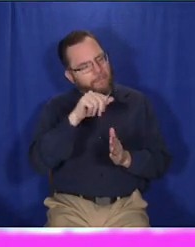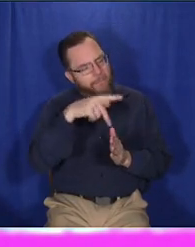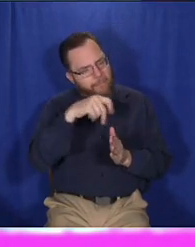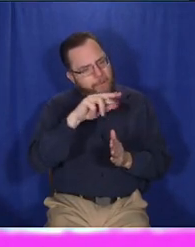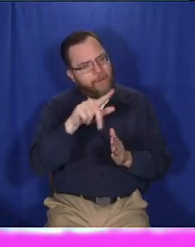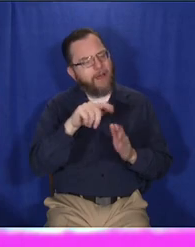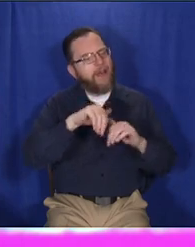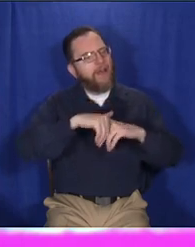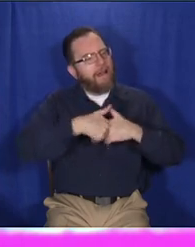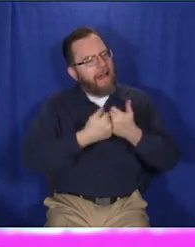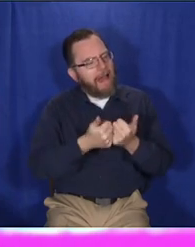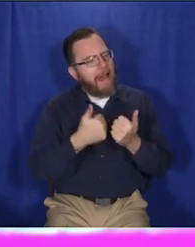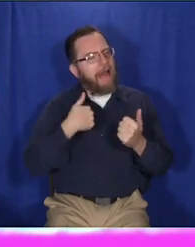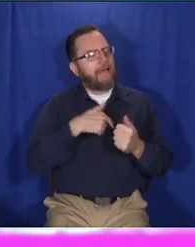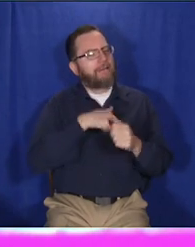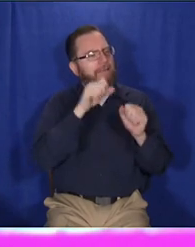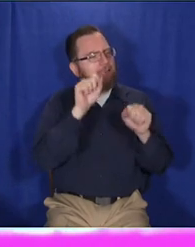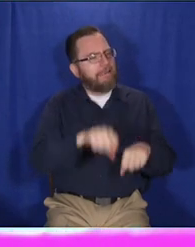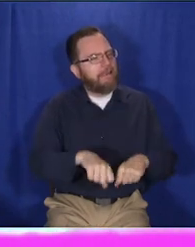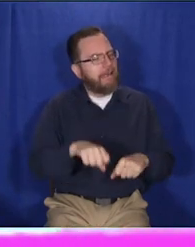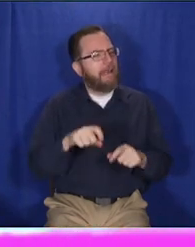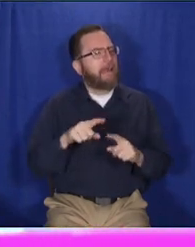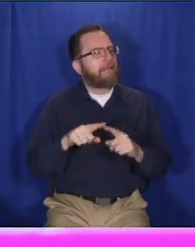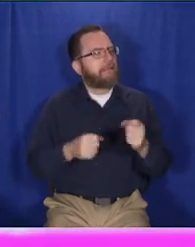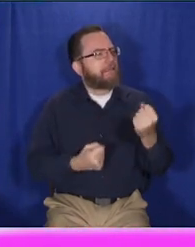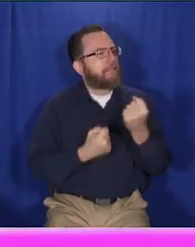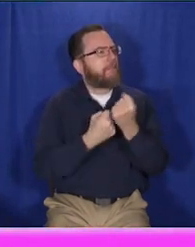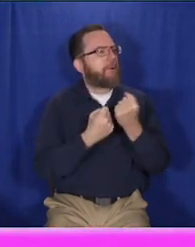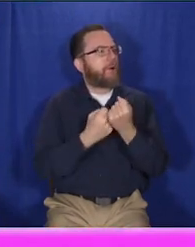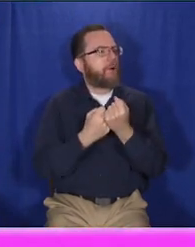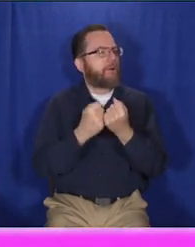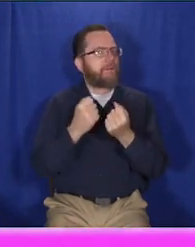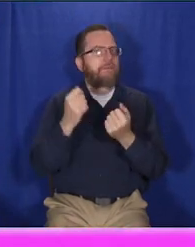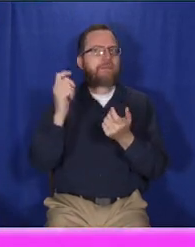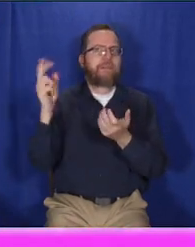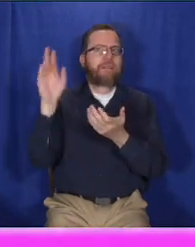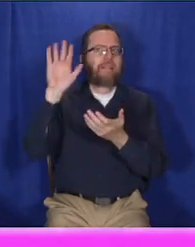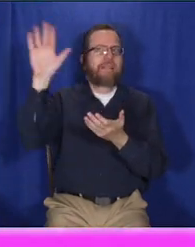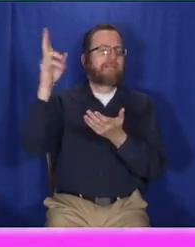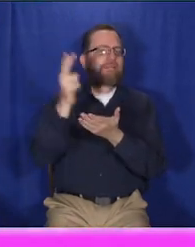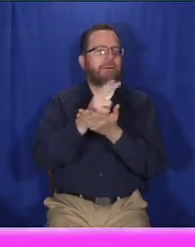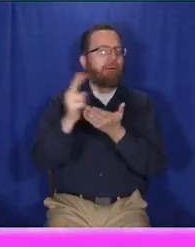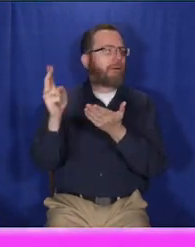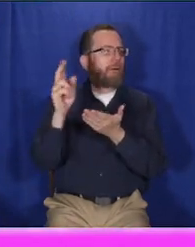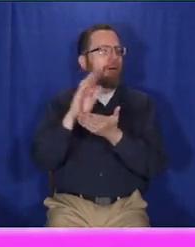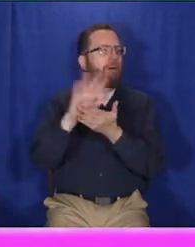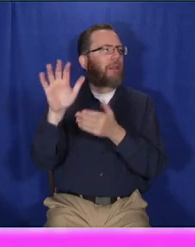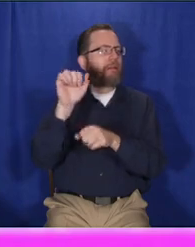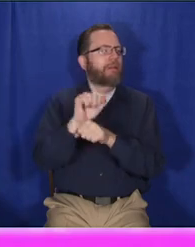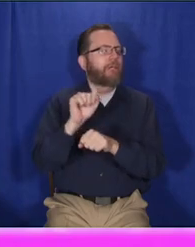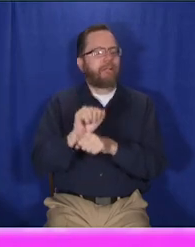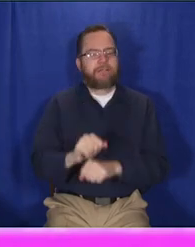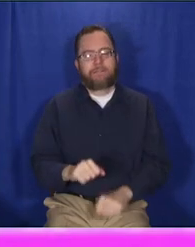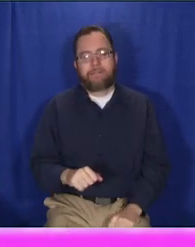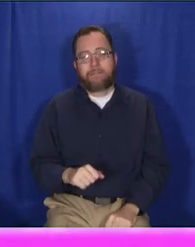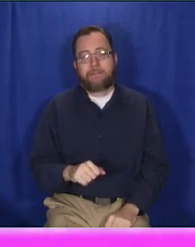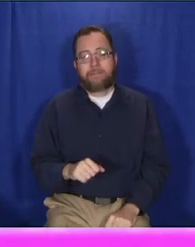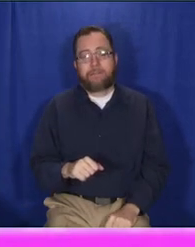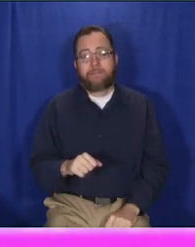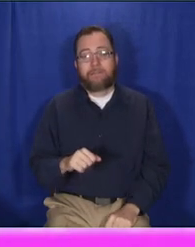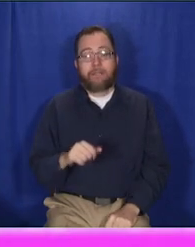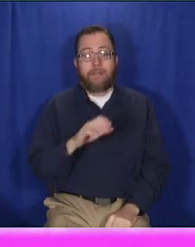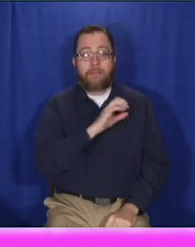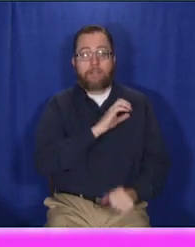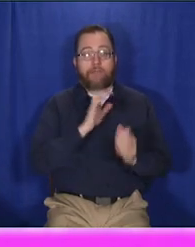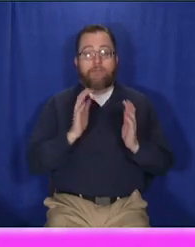in the relief of the saints. The relief of the saints was, Paul was doing this collection amongst the churches that he planted because Christian brothers and sisters in